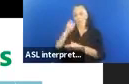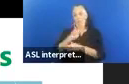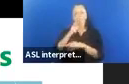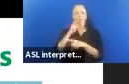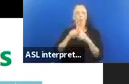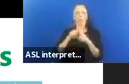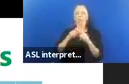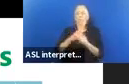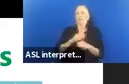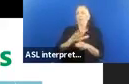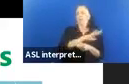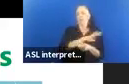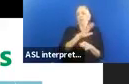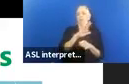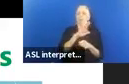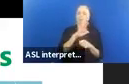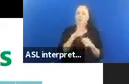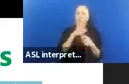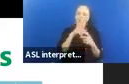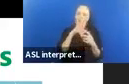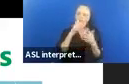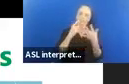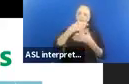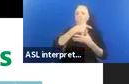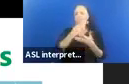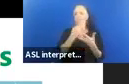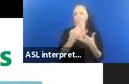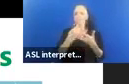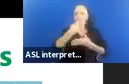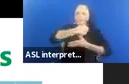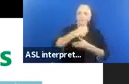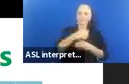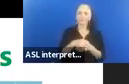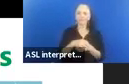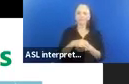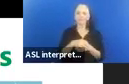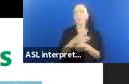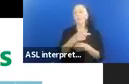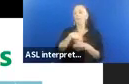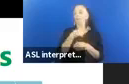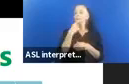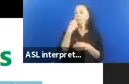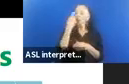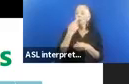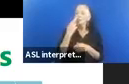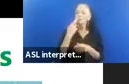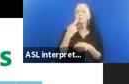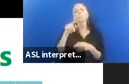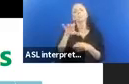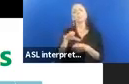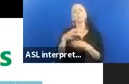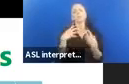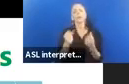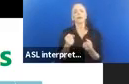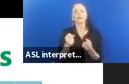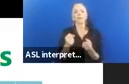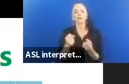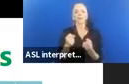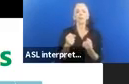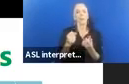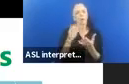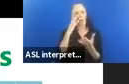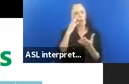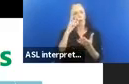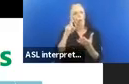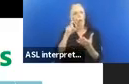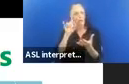justified in the name of public health. And we don't actually need it. The most effective contact tracing work that's